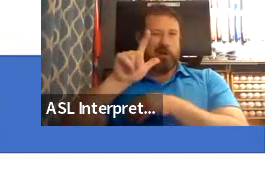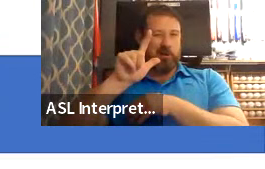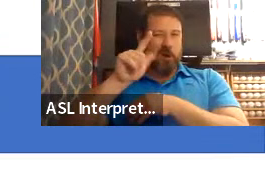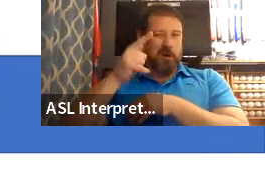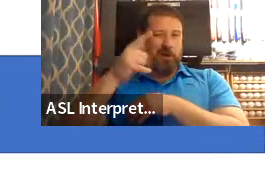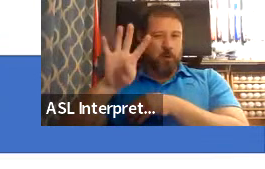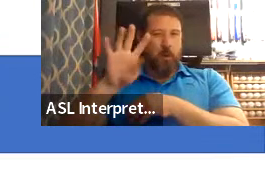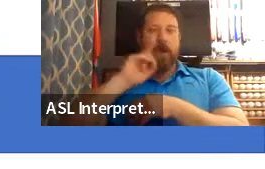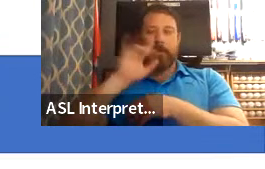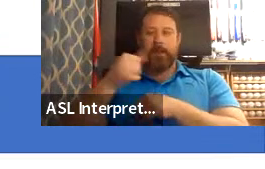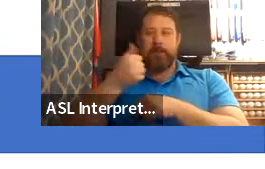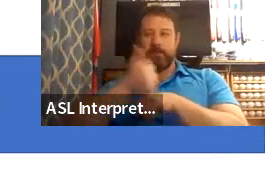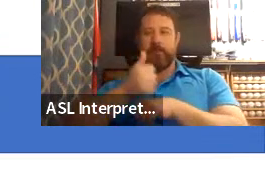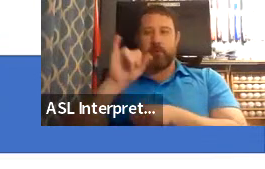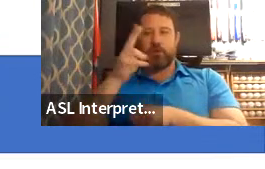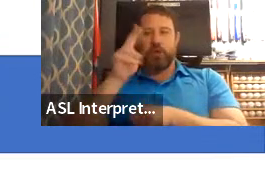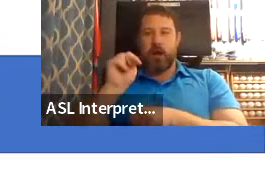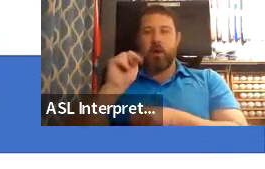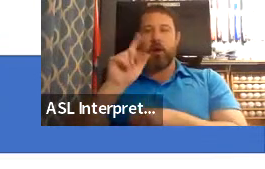January of 2024.